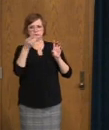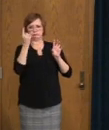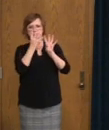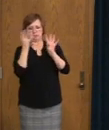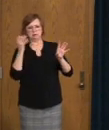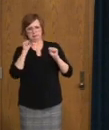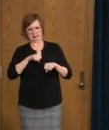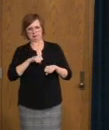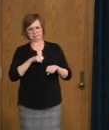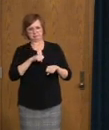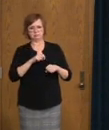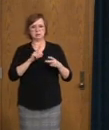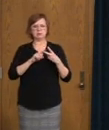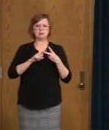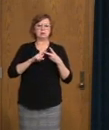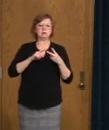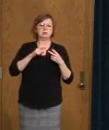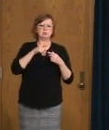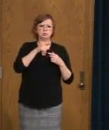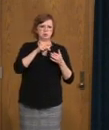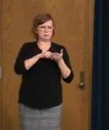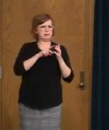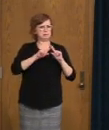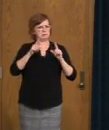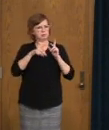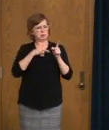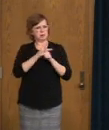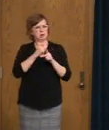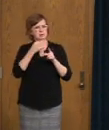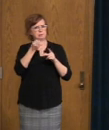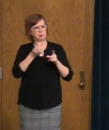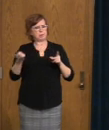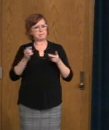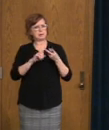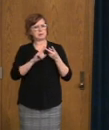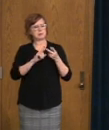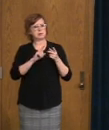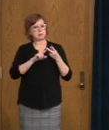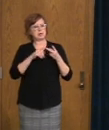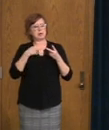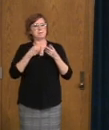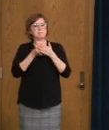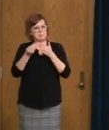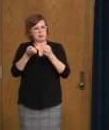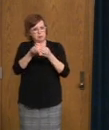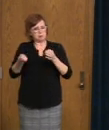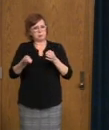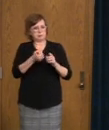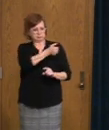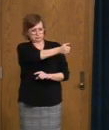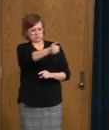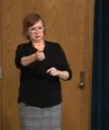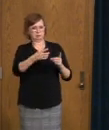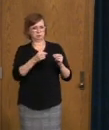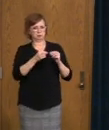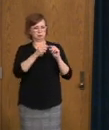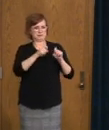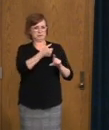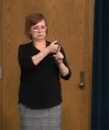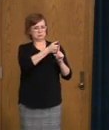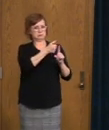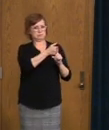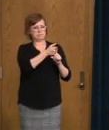point-of-care testing equipment as a way of doing that. That is something that we're currently having discussions with corrections about. Of course,